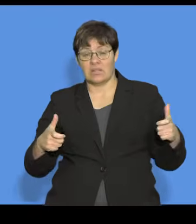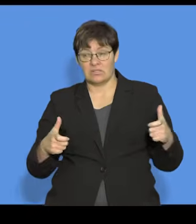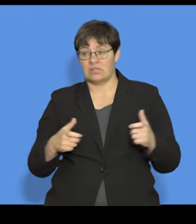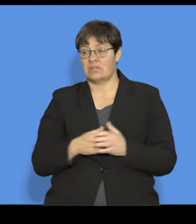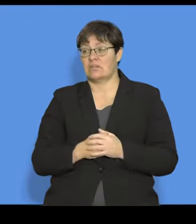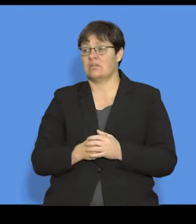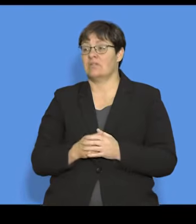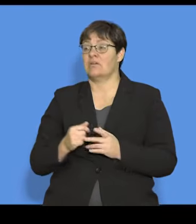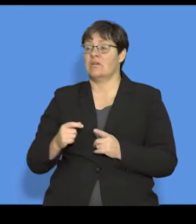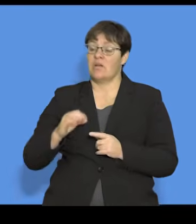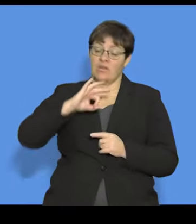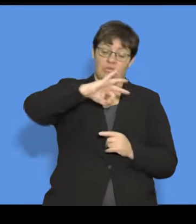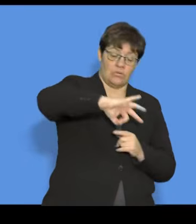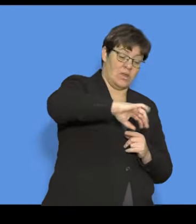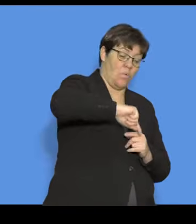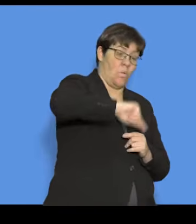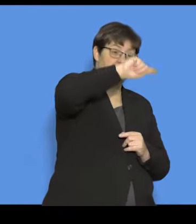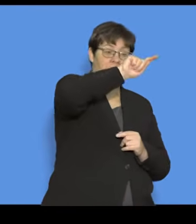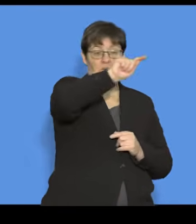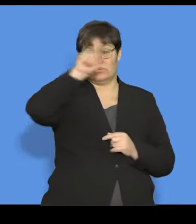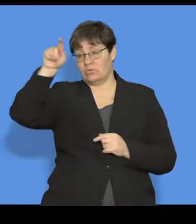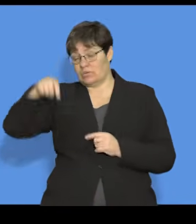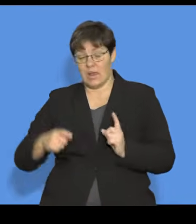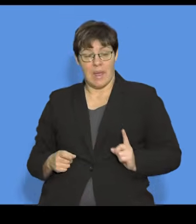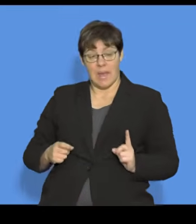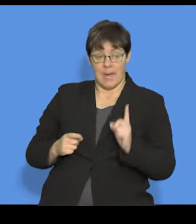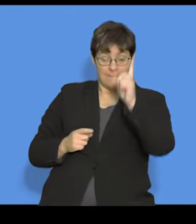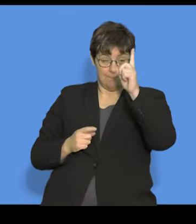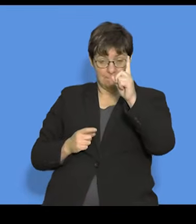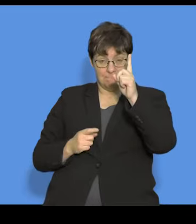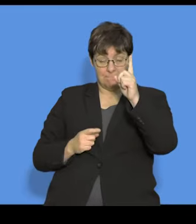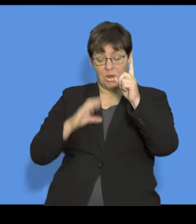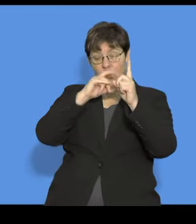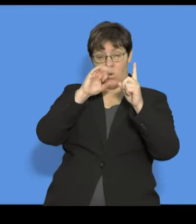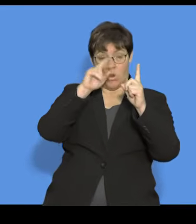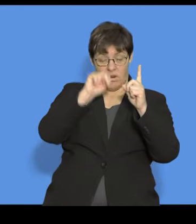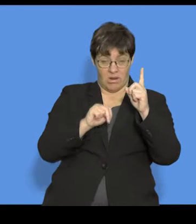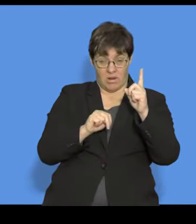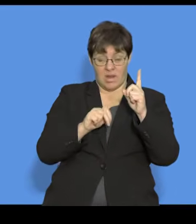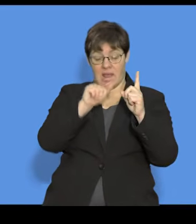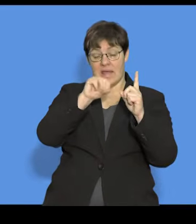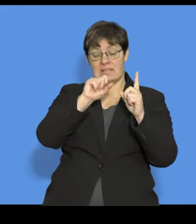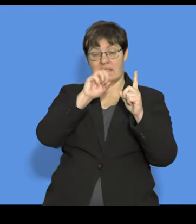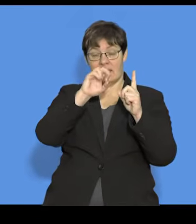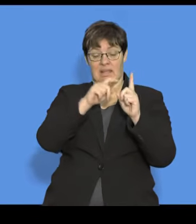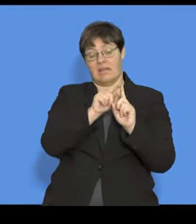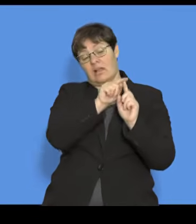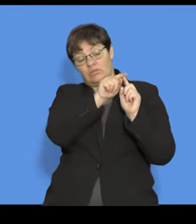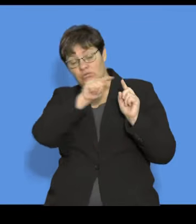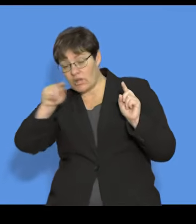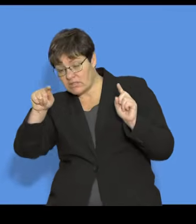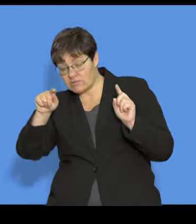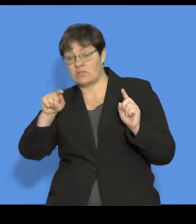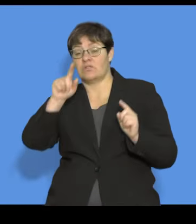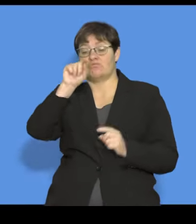The large intestine essentially consists of three parts. You've got the ascending colon, so it moves up.